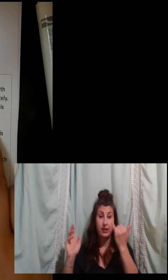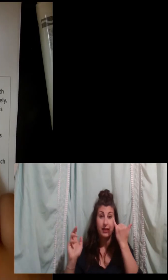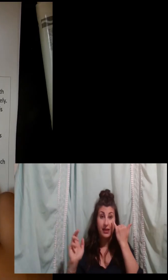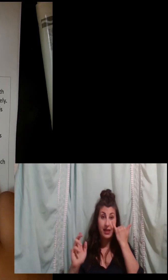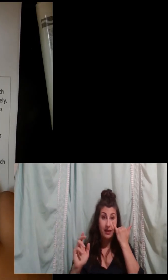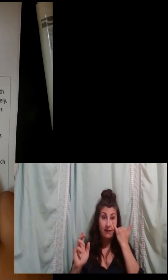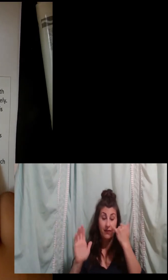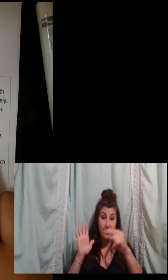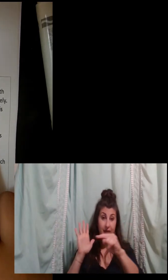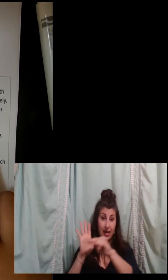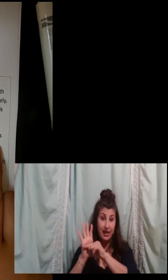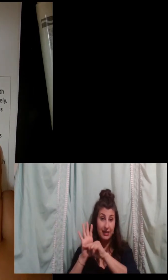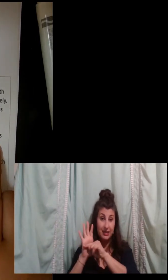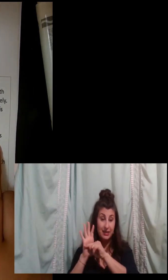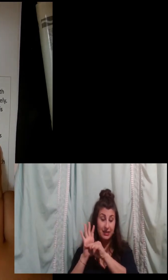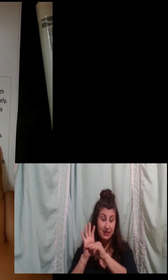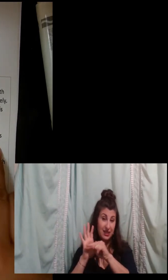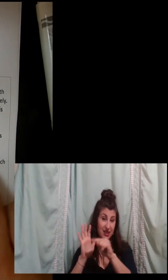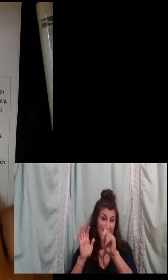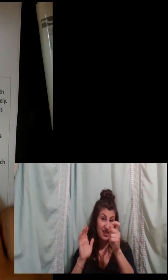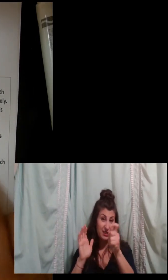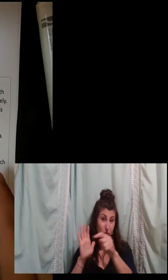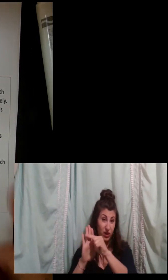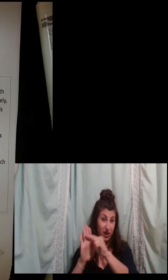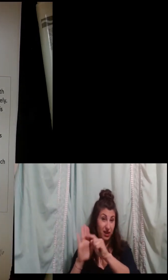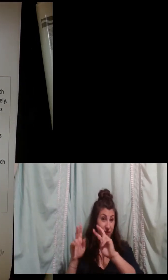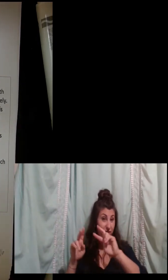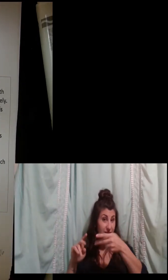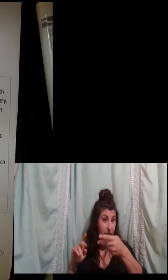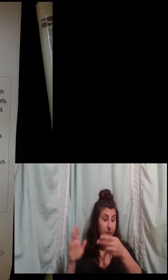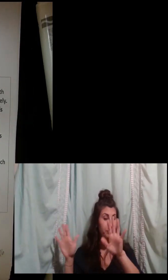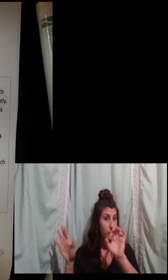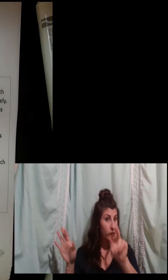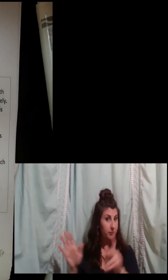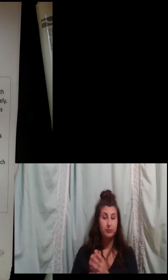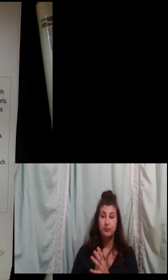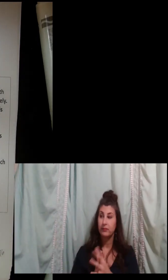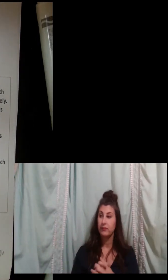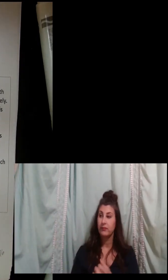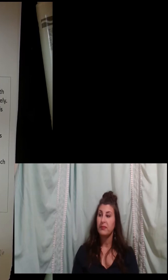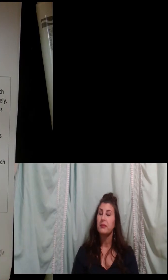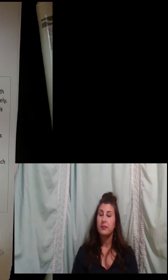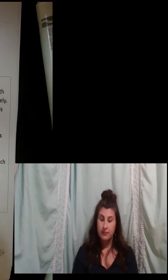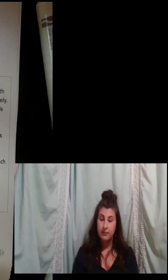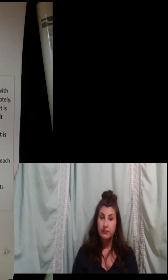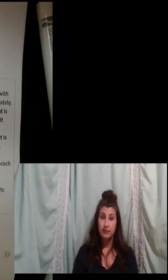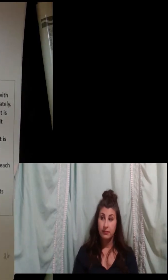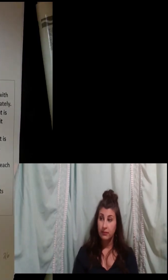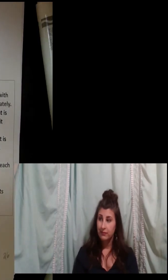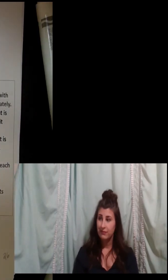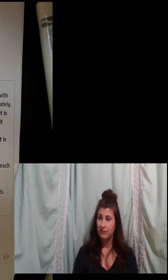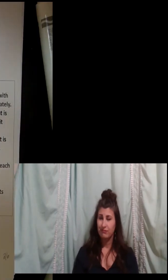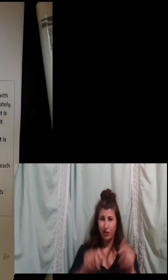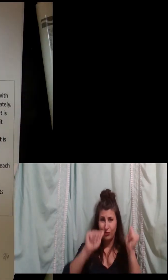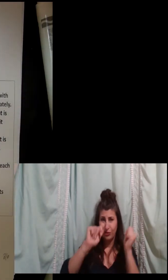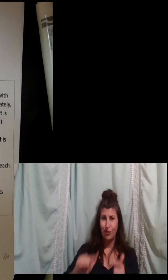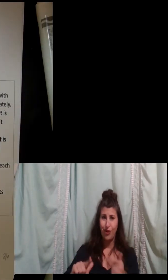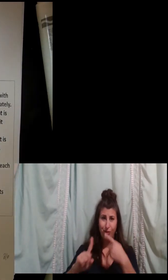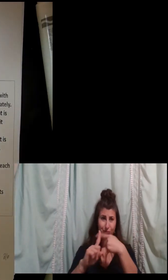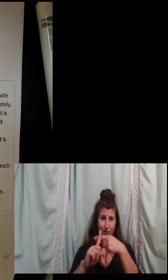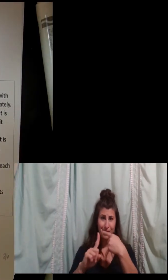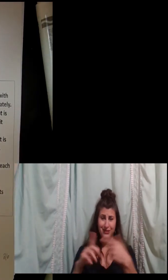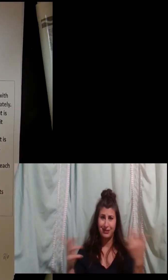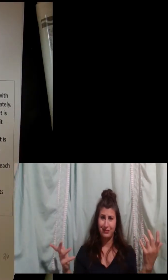leave it where it is. If the exponent is negative, flip it. Okay, so these are